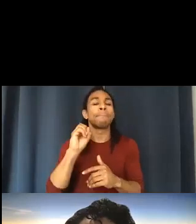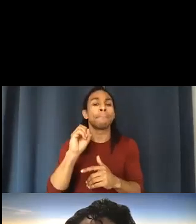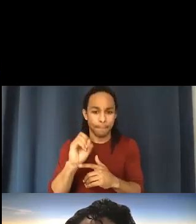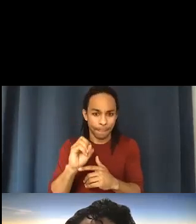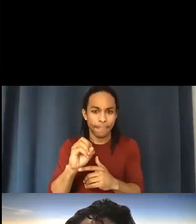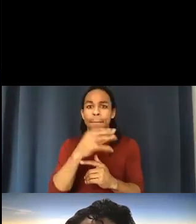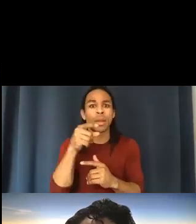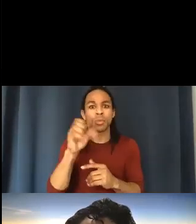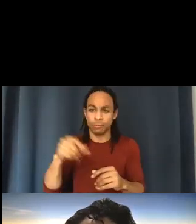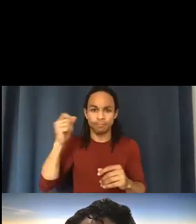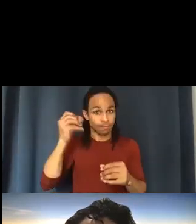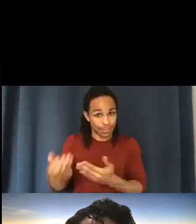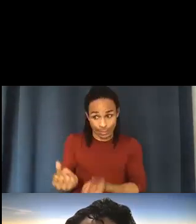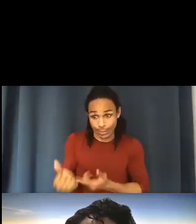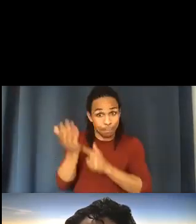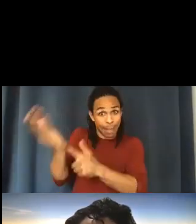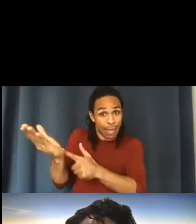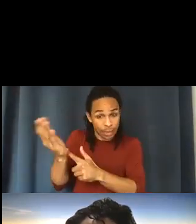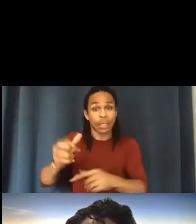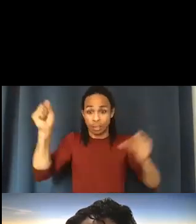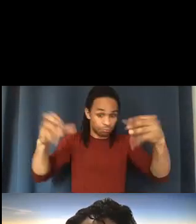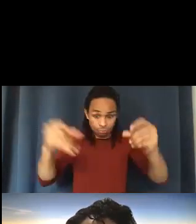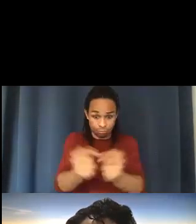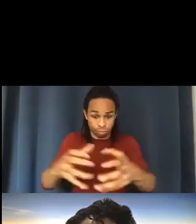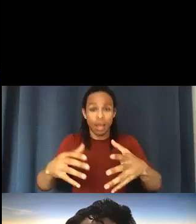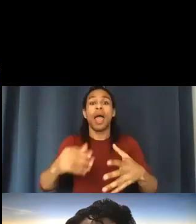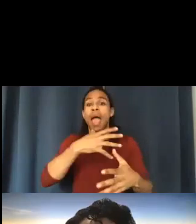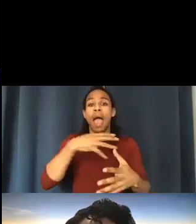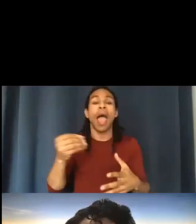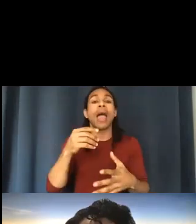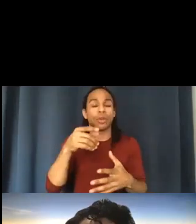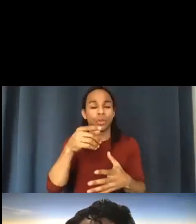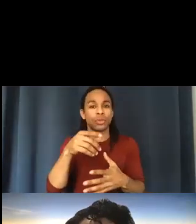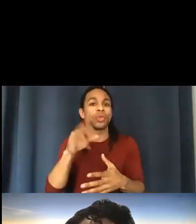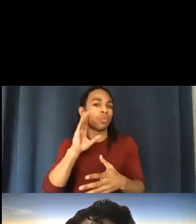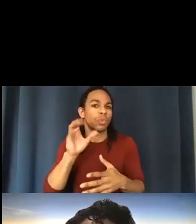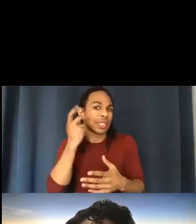go under publications, and there's also a link to join the listserv. Thanks.